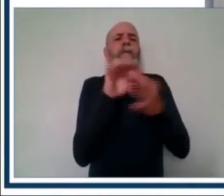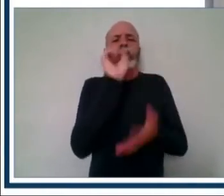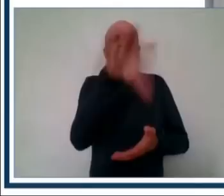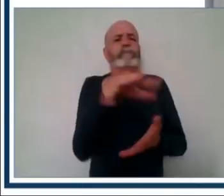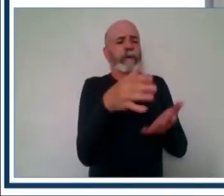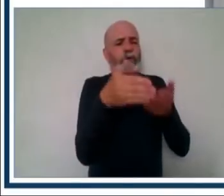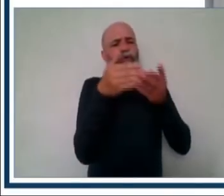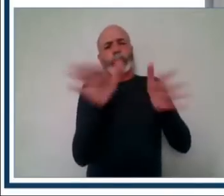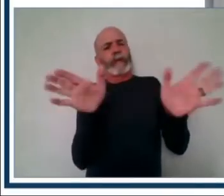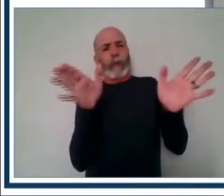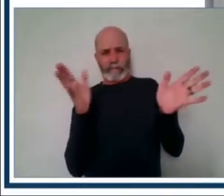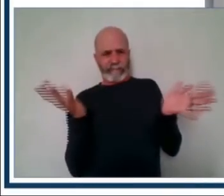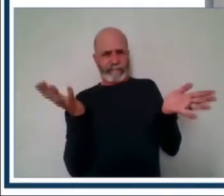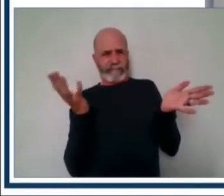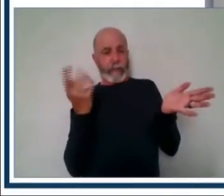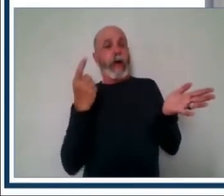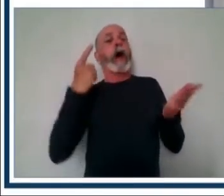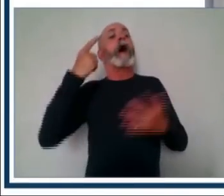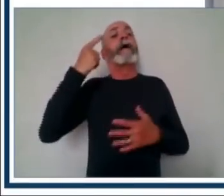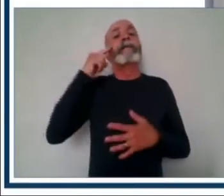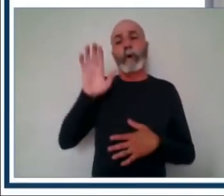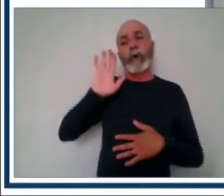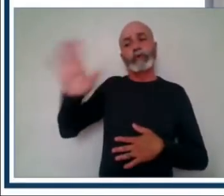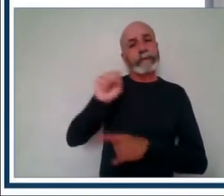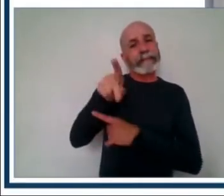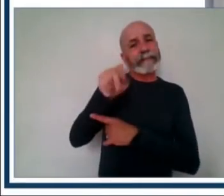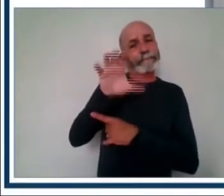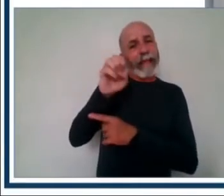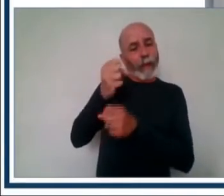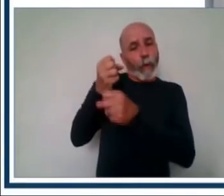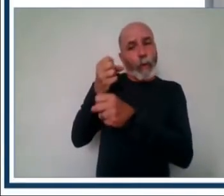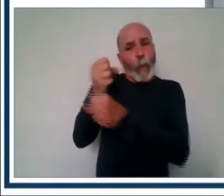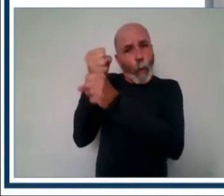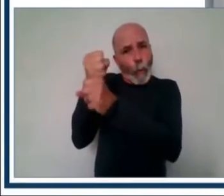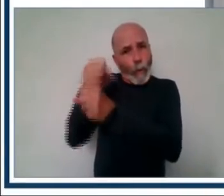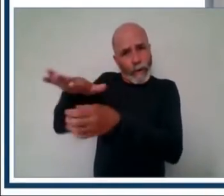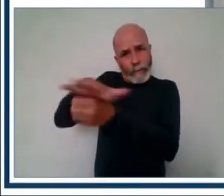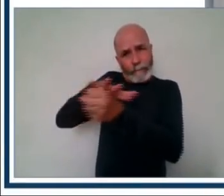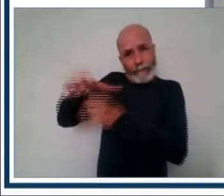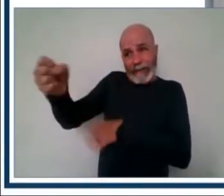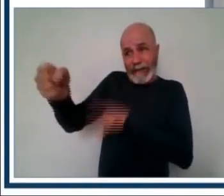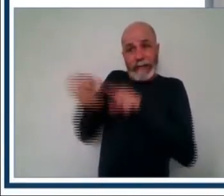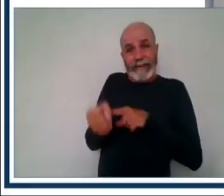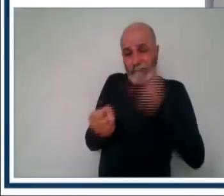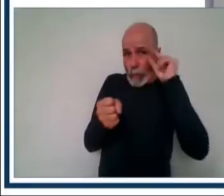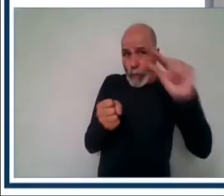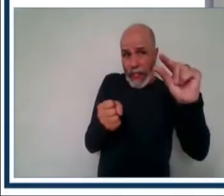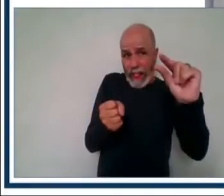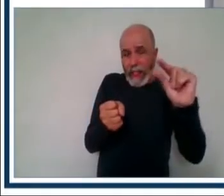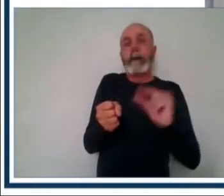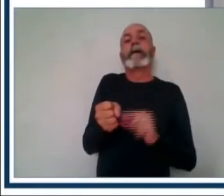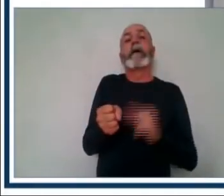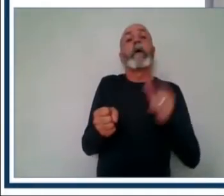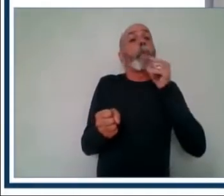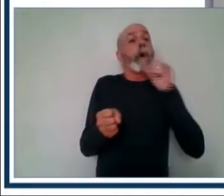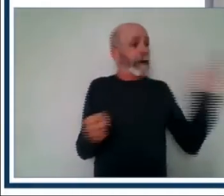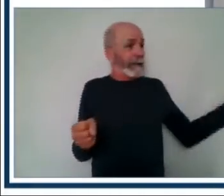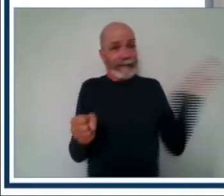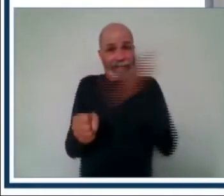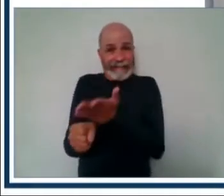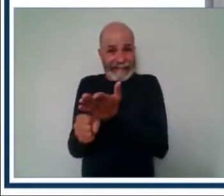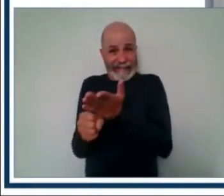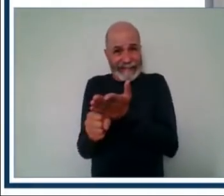would be held. What it also allows us to do is allow children that are over the age of 4 that are generally in childcare